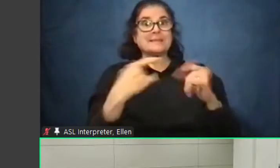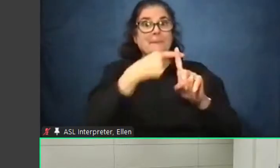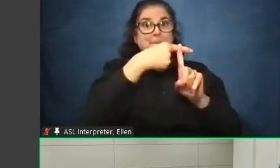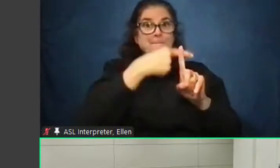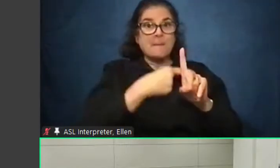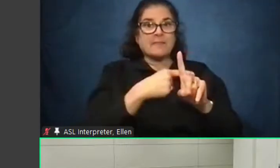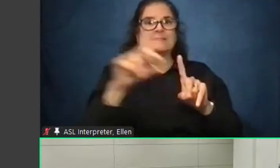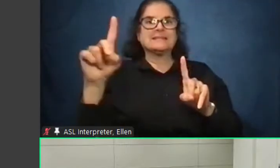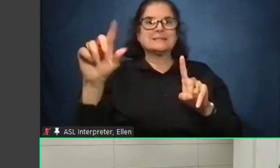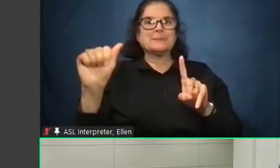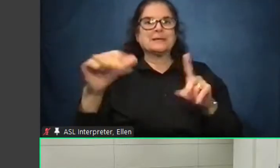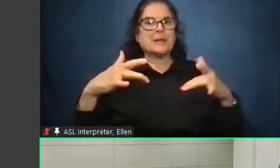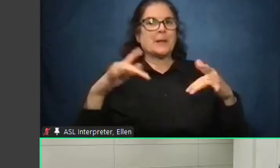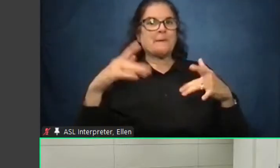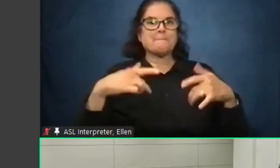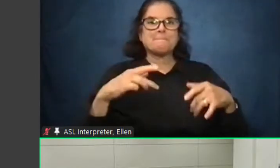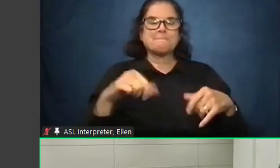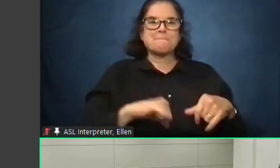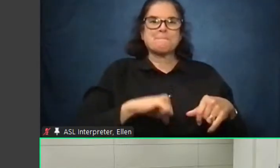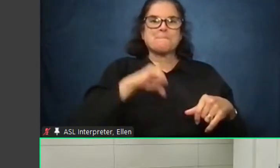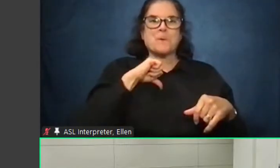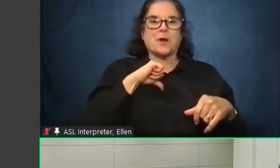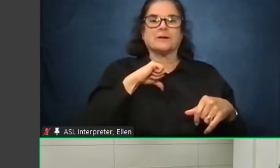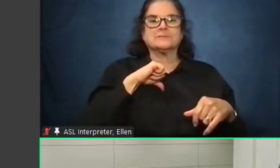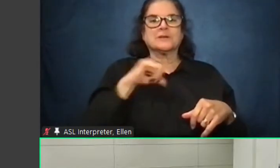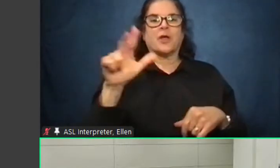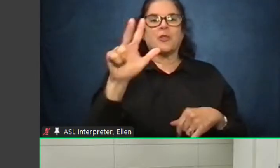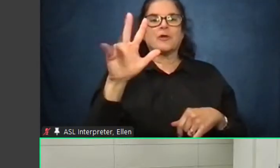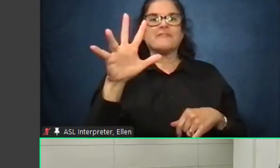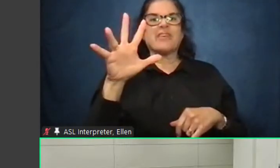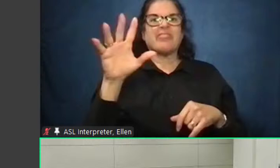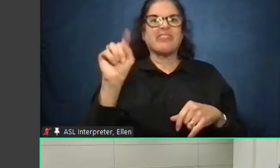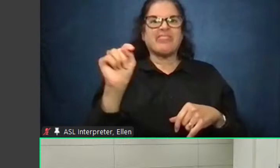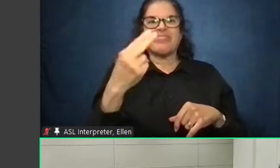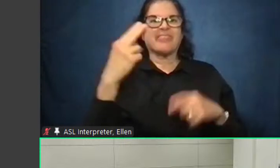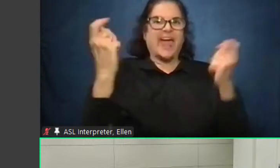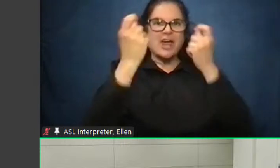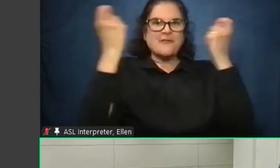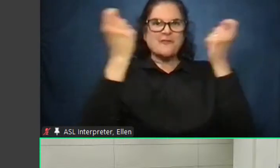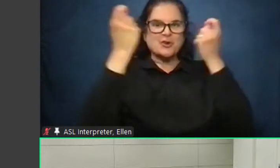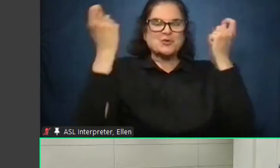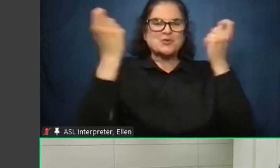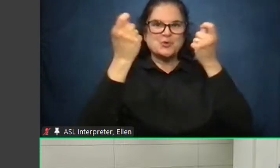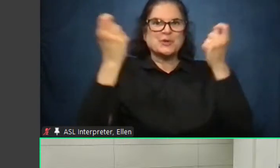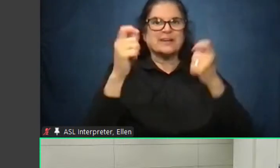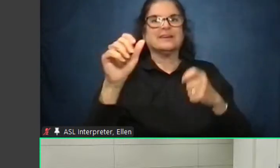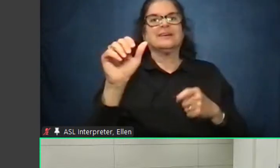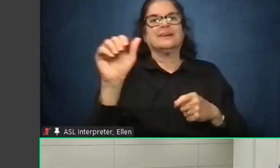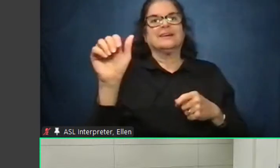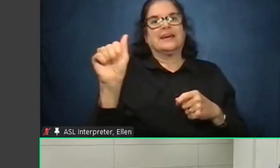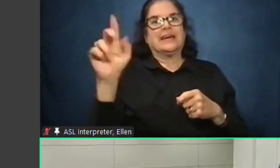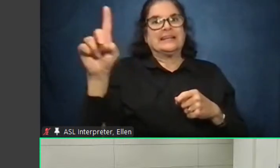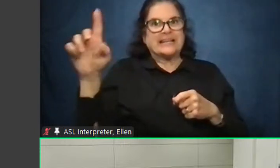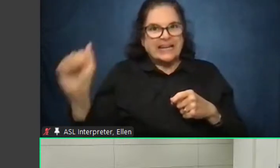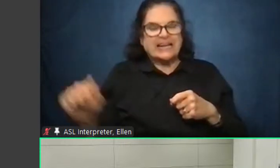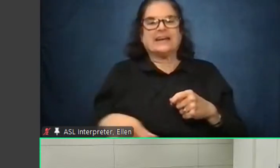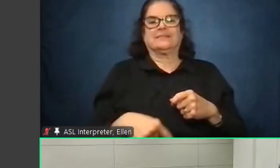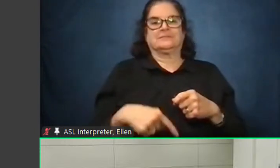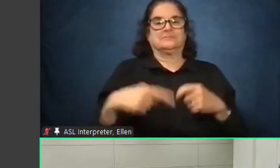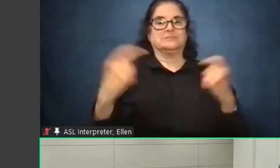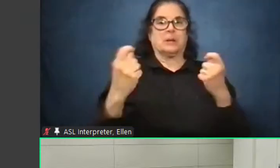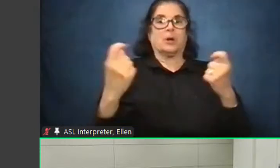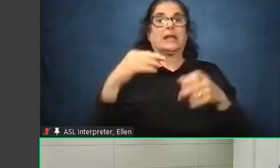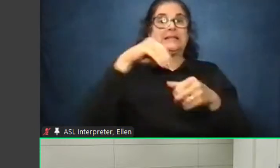We're celebrating the 35th anniversary of the Americans with Disabilities Act. Here at CTA, we're celebrating with different internal and